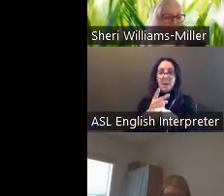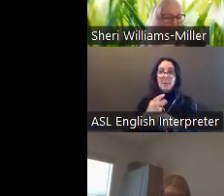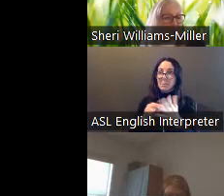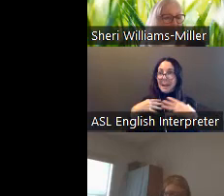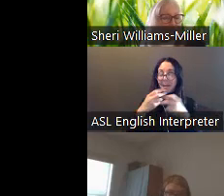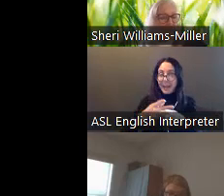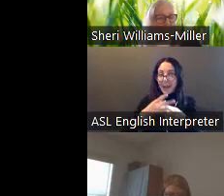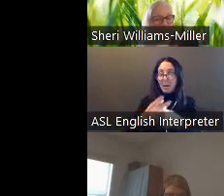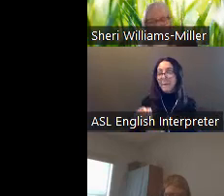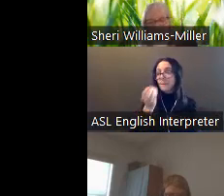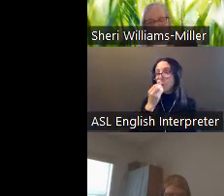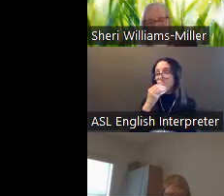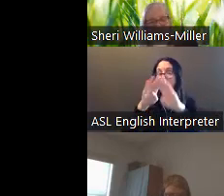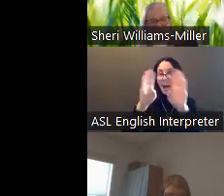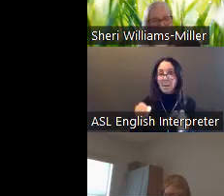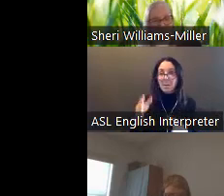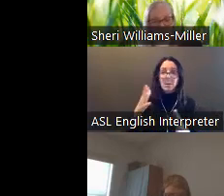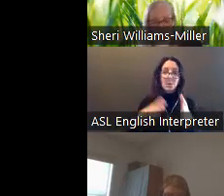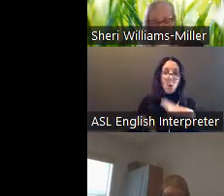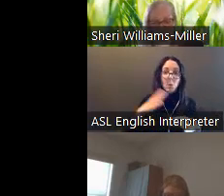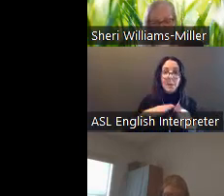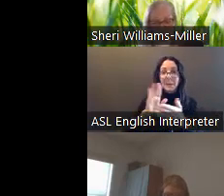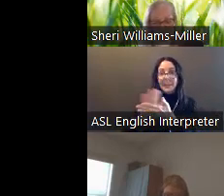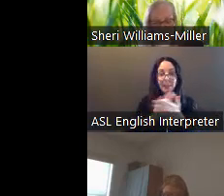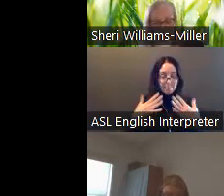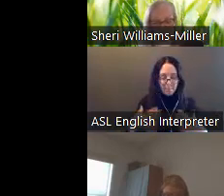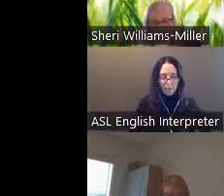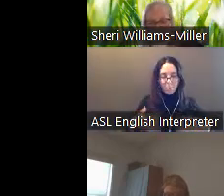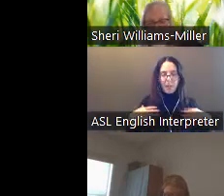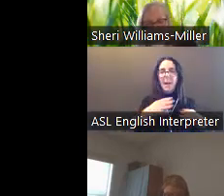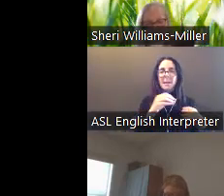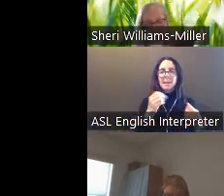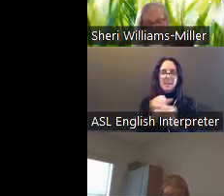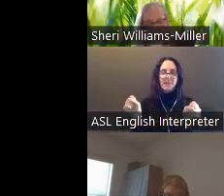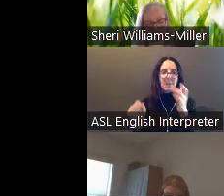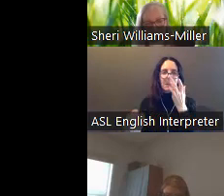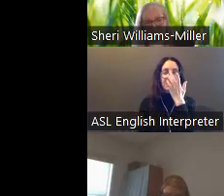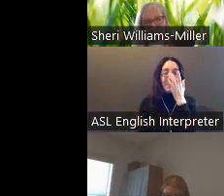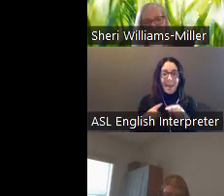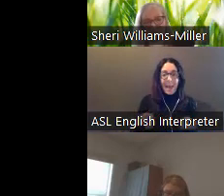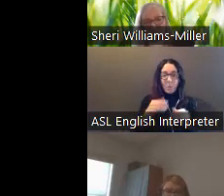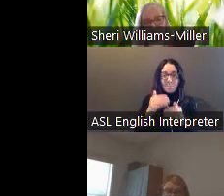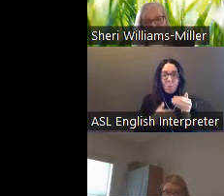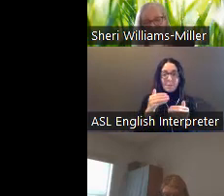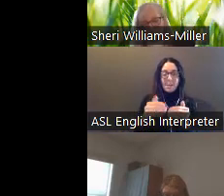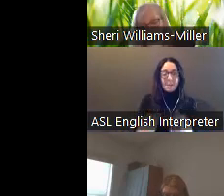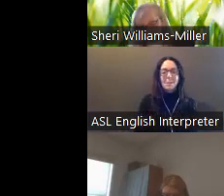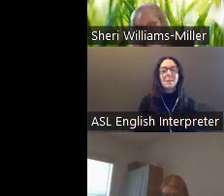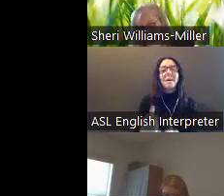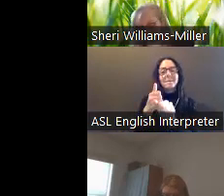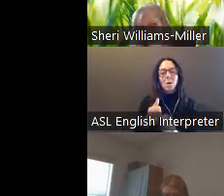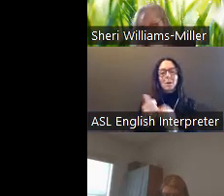healthcare, food, housing, clothing, hygiene, and safety. Our process is linked to the